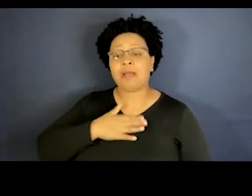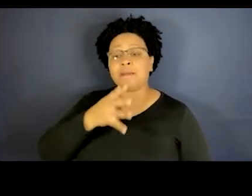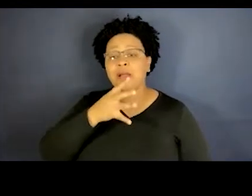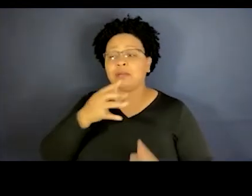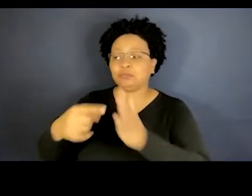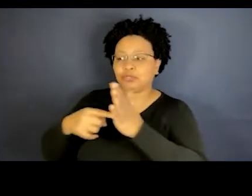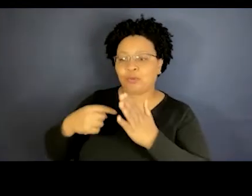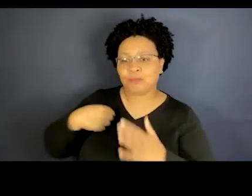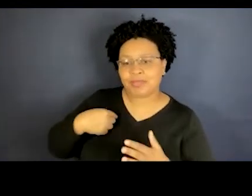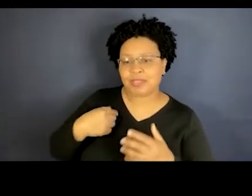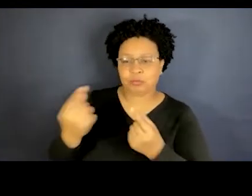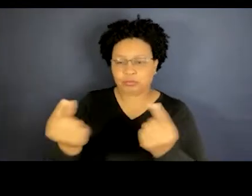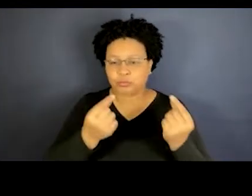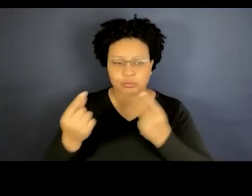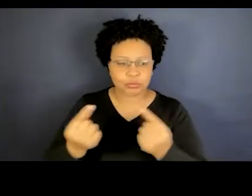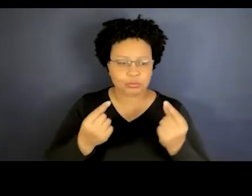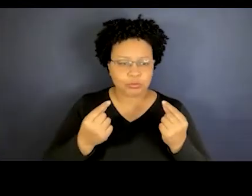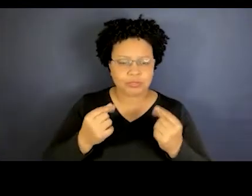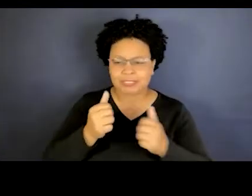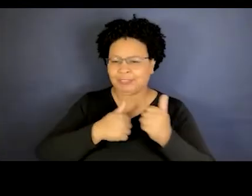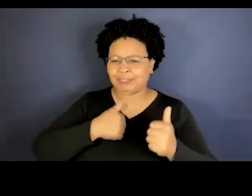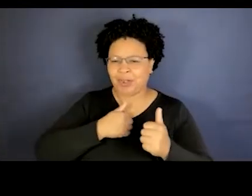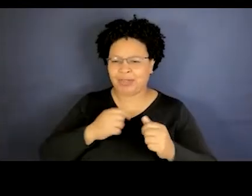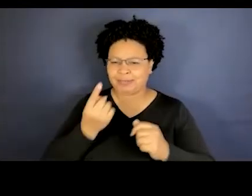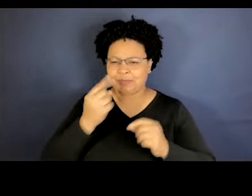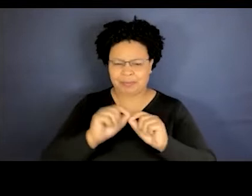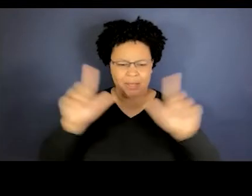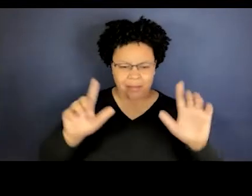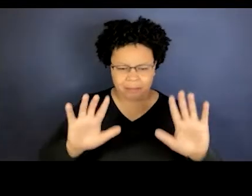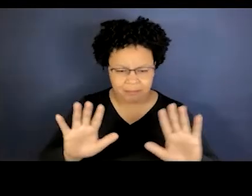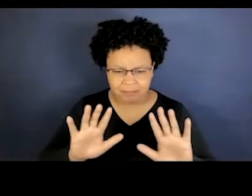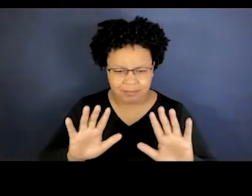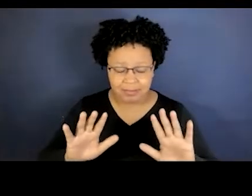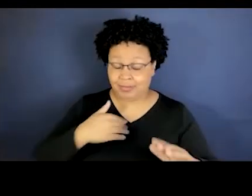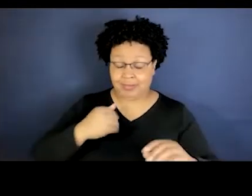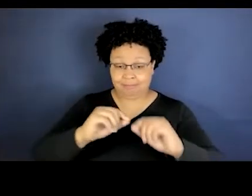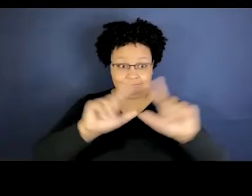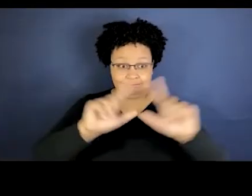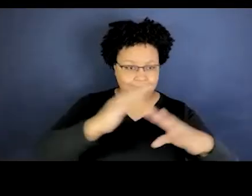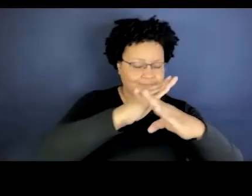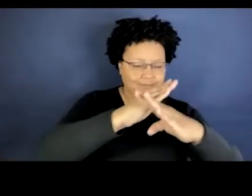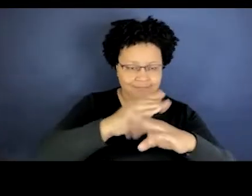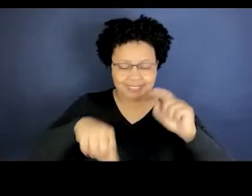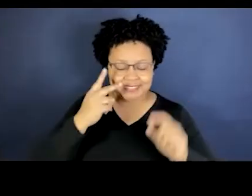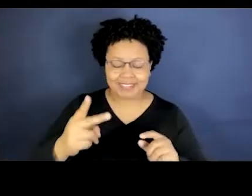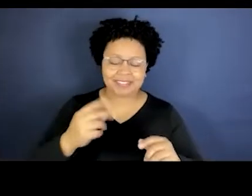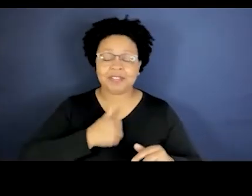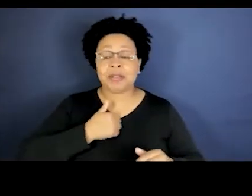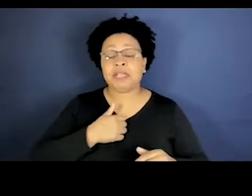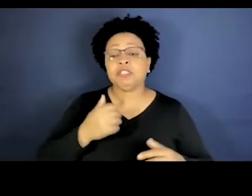ropes. Sorry, I just had a thing pop up on my screen. I'm sorry, guys. It blocked my reading. So